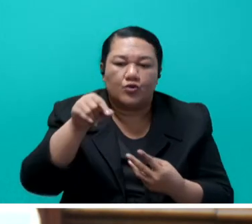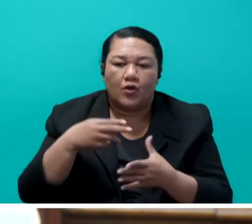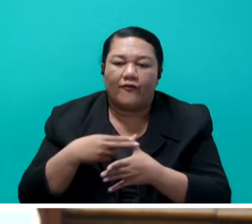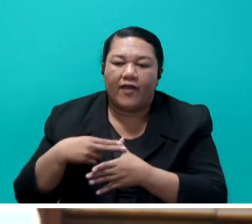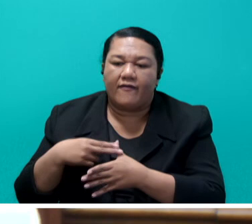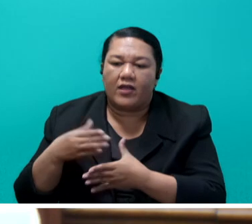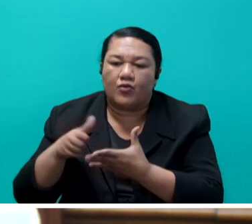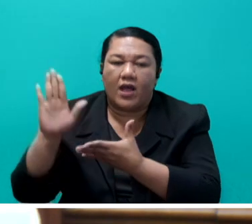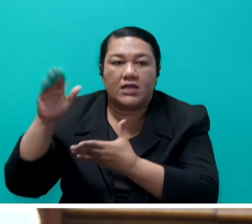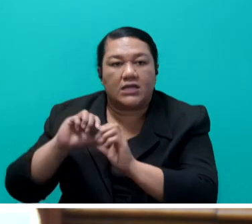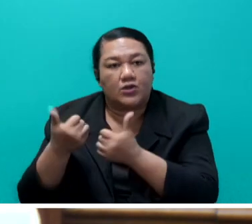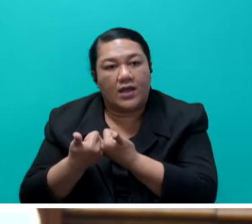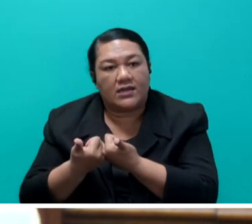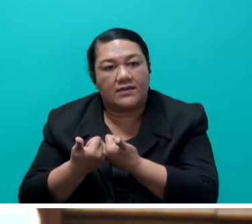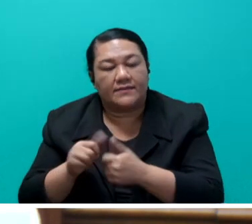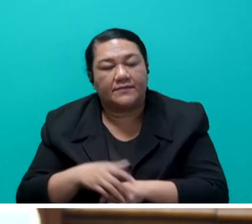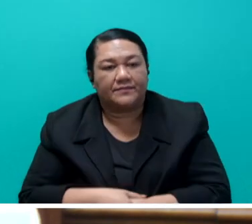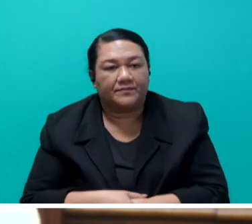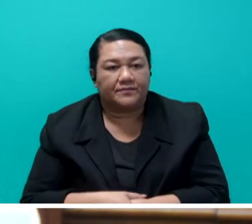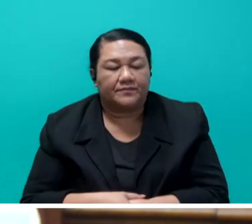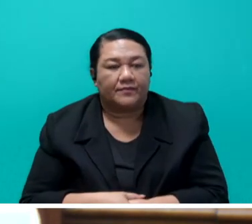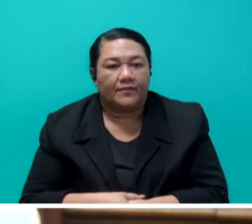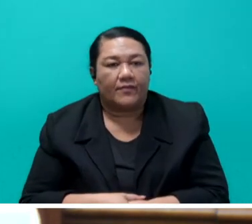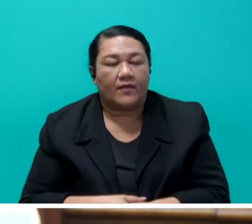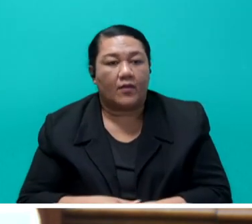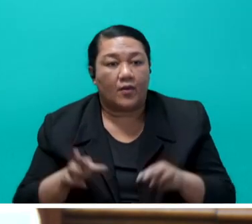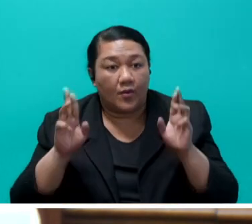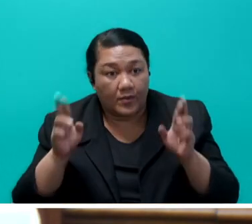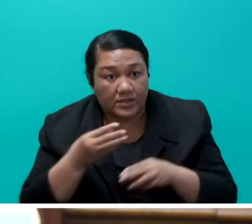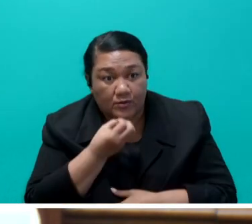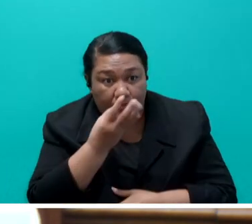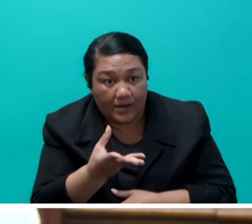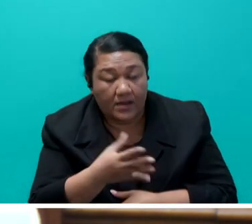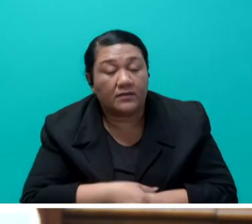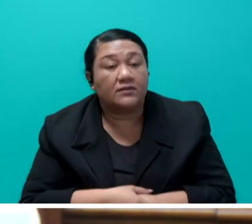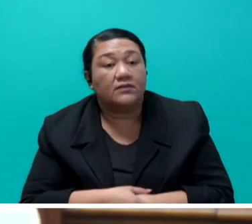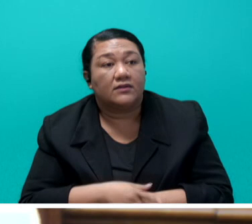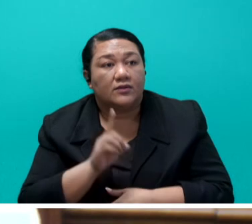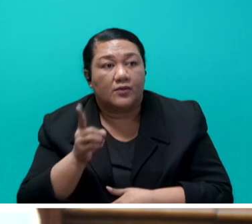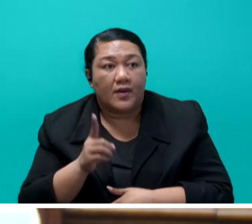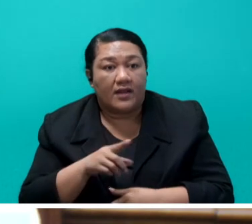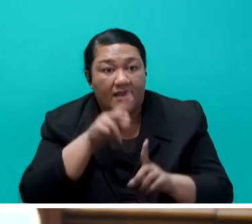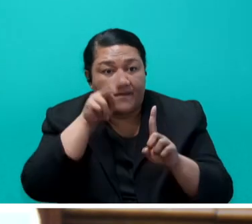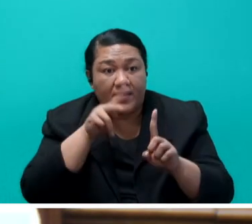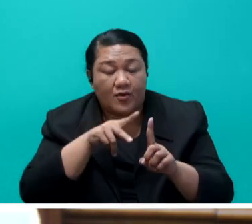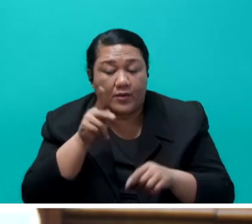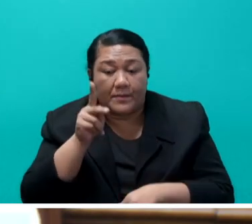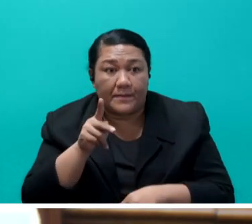Mr. Speaker, sir, I wish to point out that, unfortunately, the view of the Pacific Island